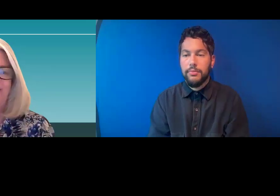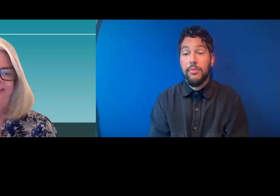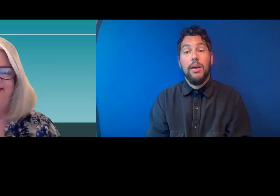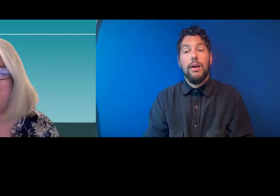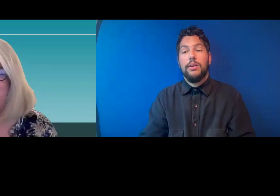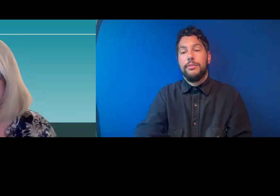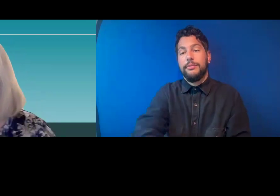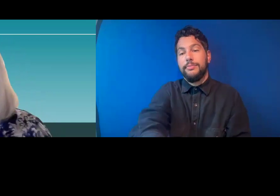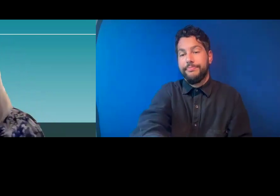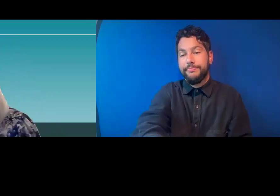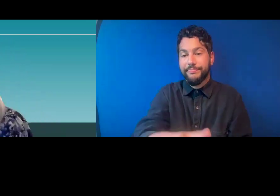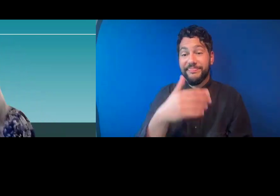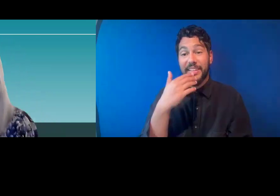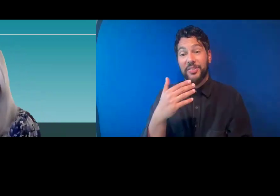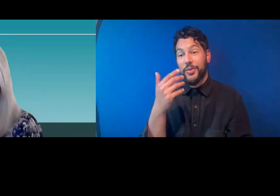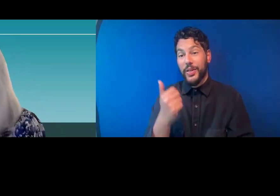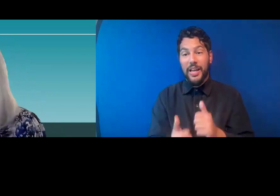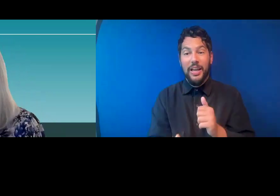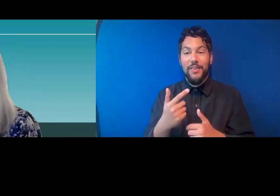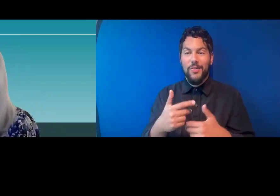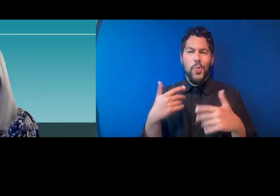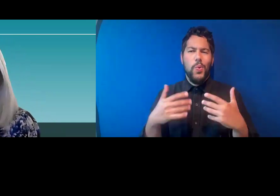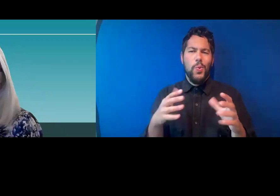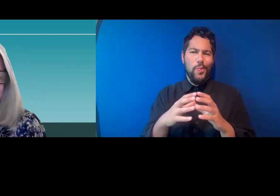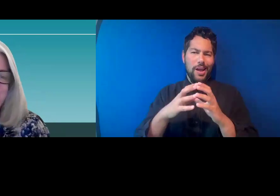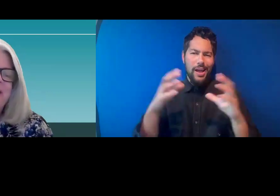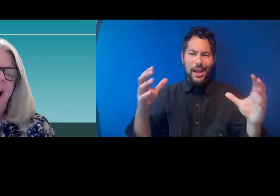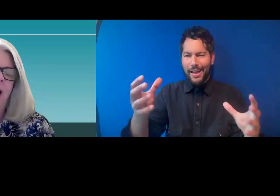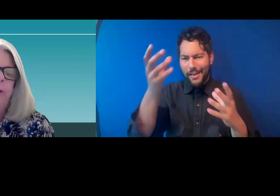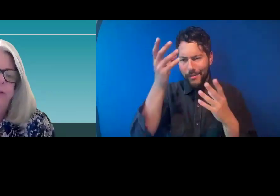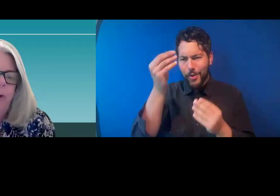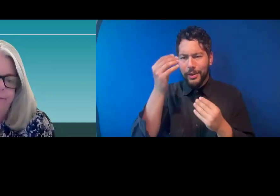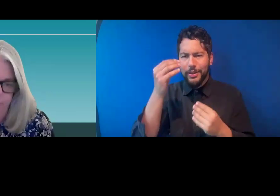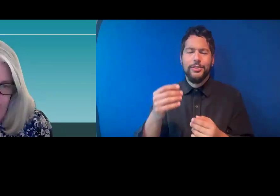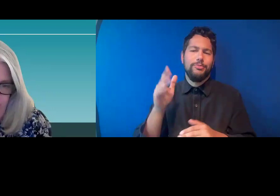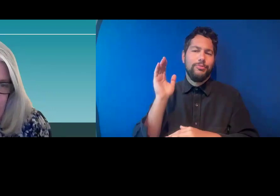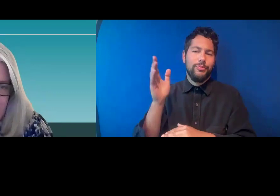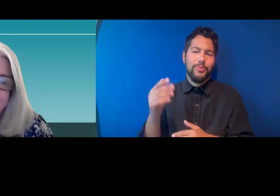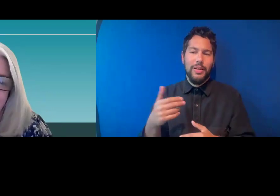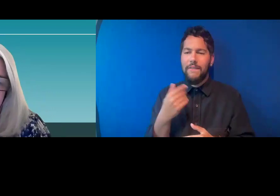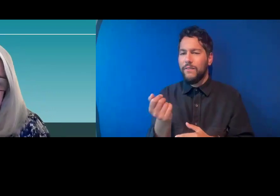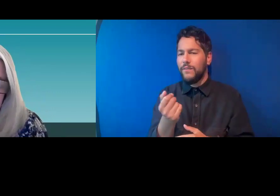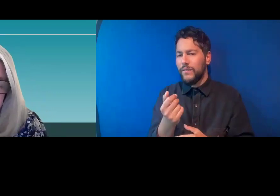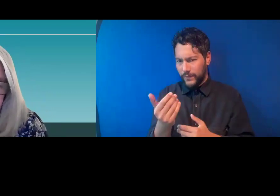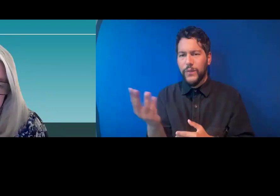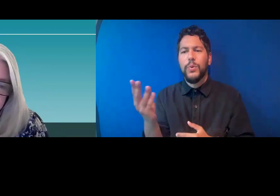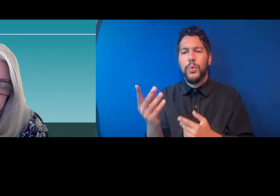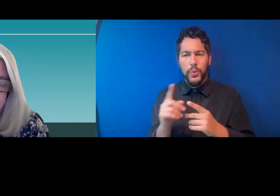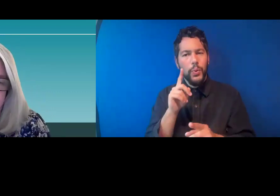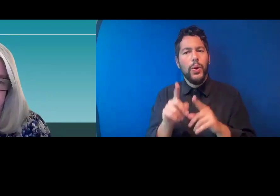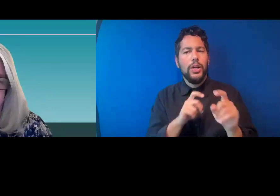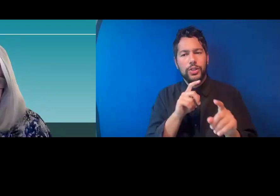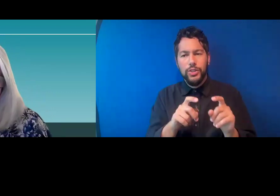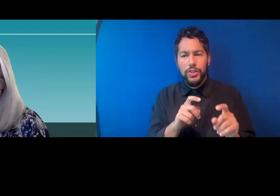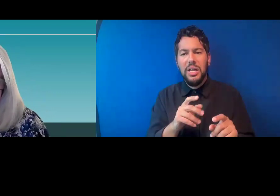Thank you, everybody, for this really informative presentation. We do have some questions, but we also